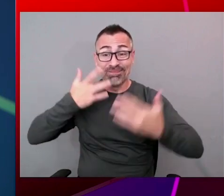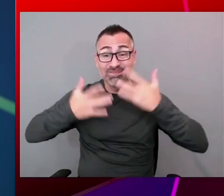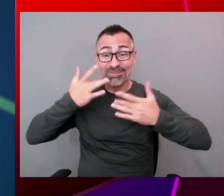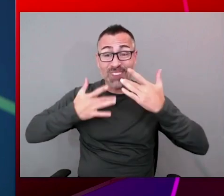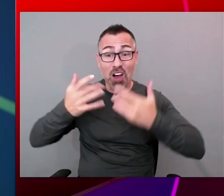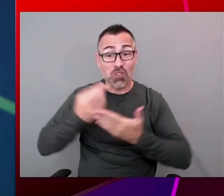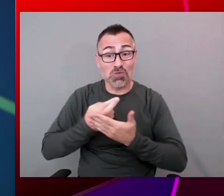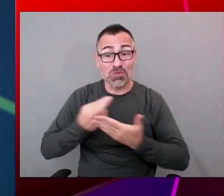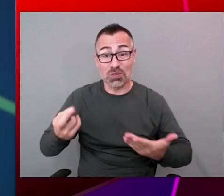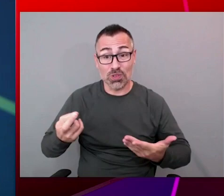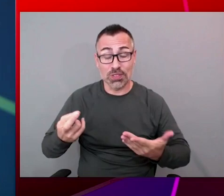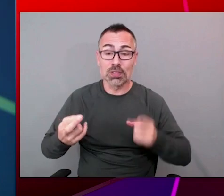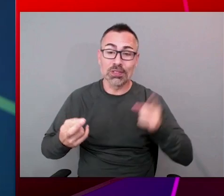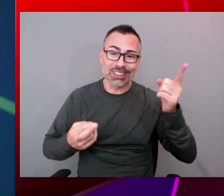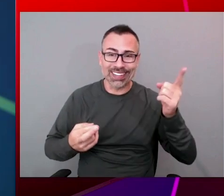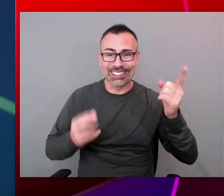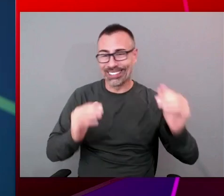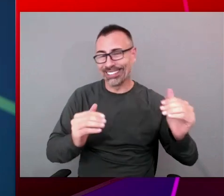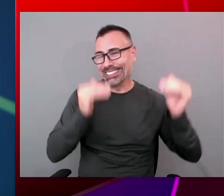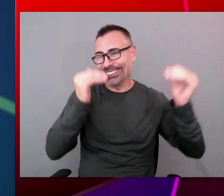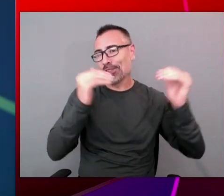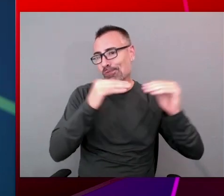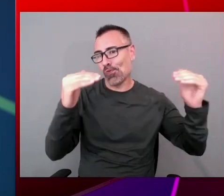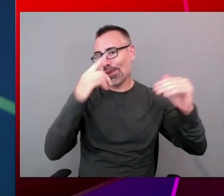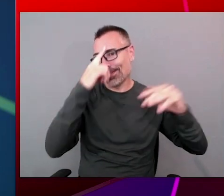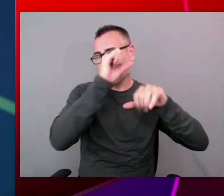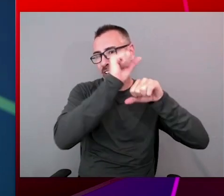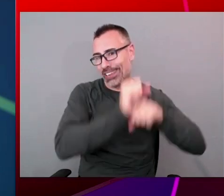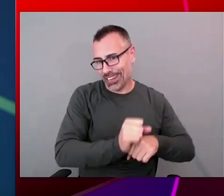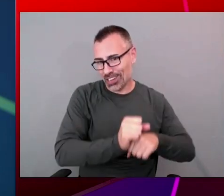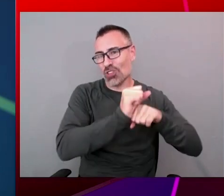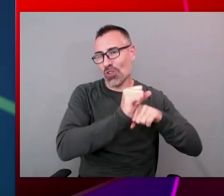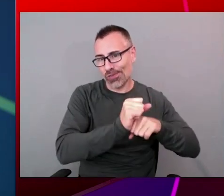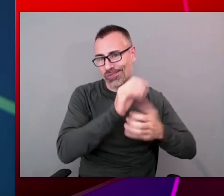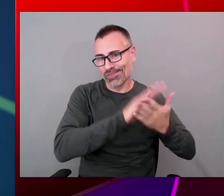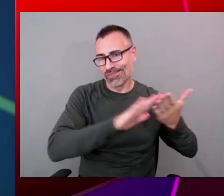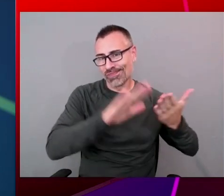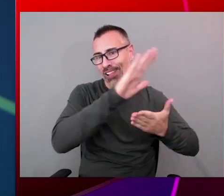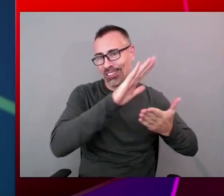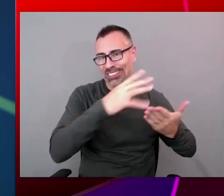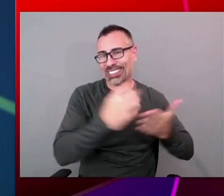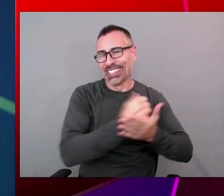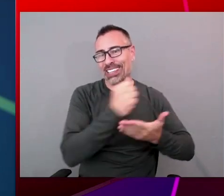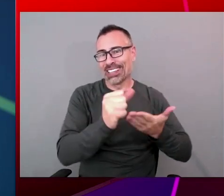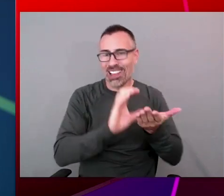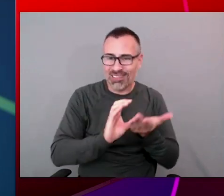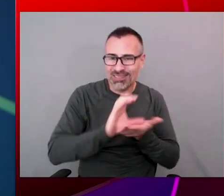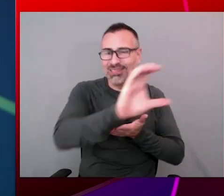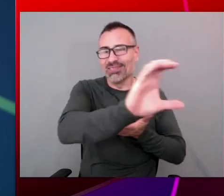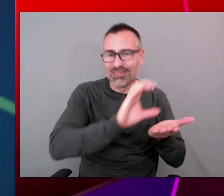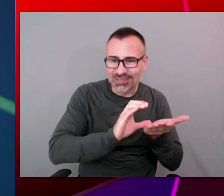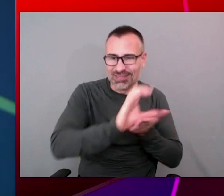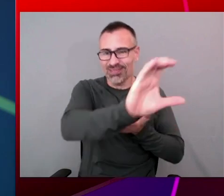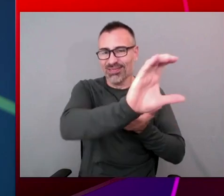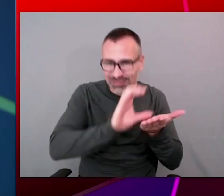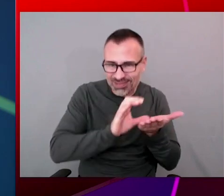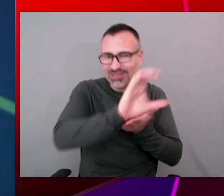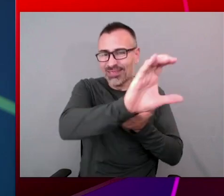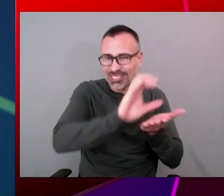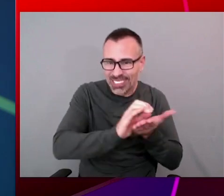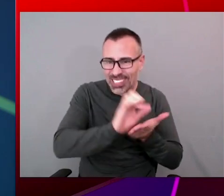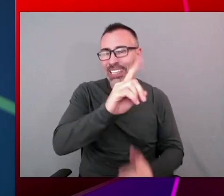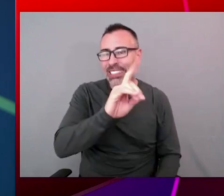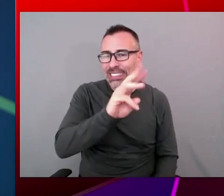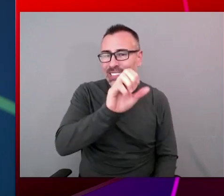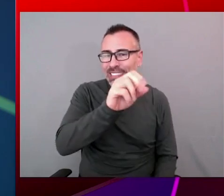traditional like tier 1 and R1 universities get, who get endowments and they get grants and all this other stuff, where